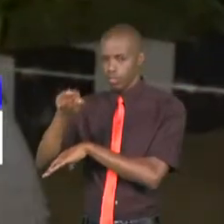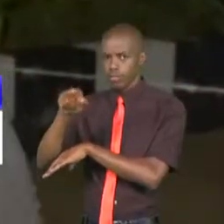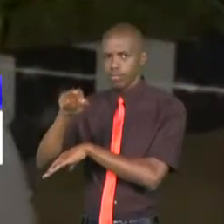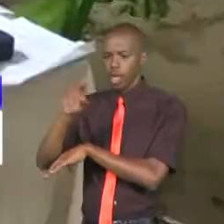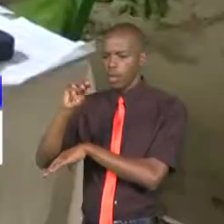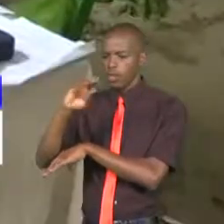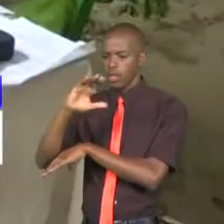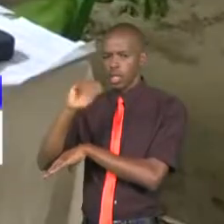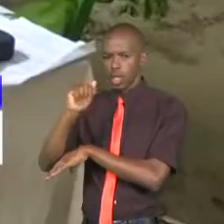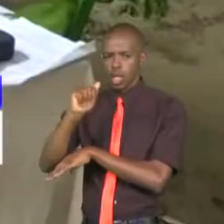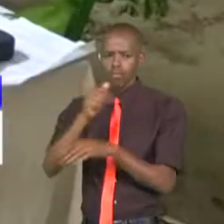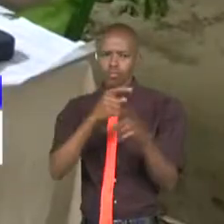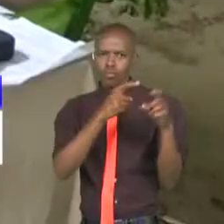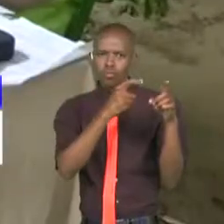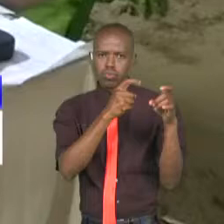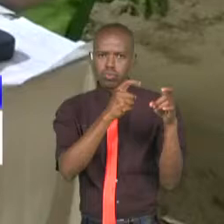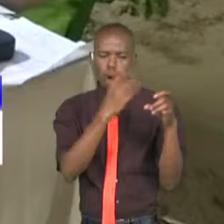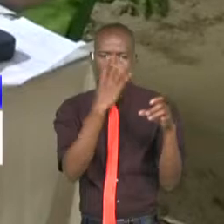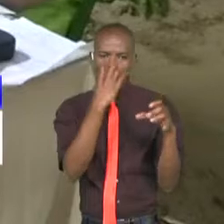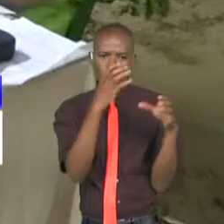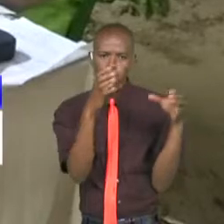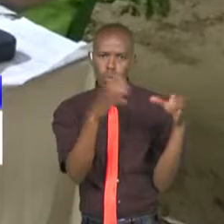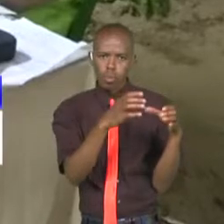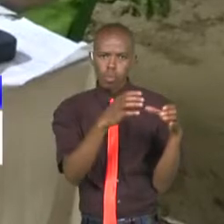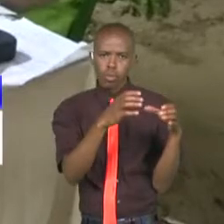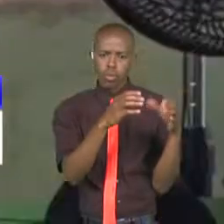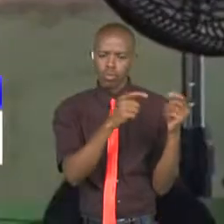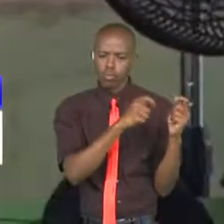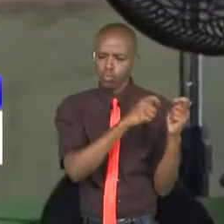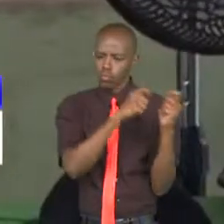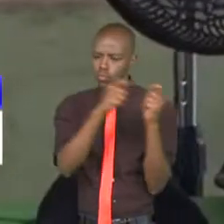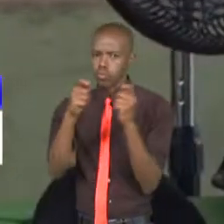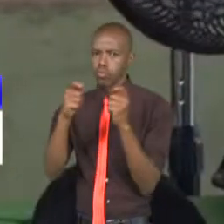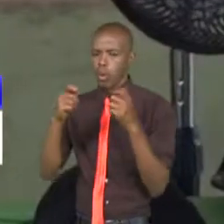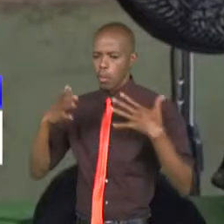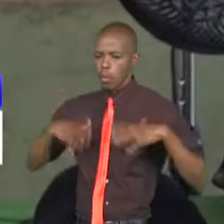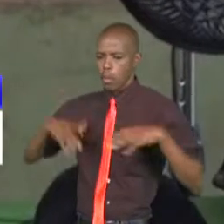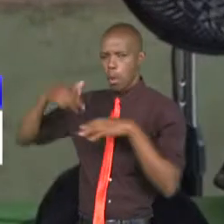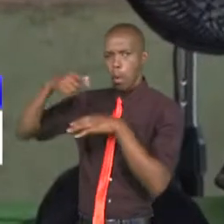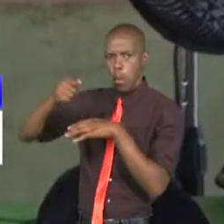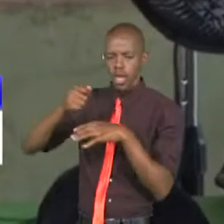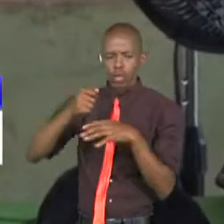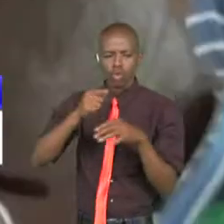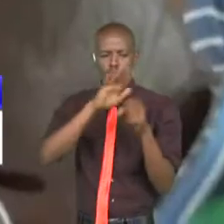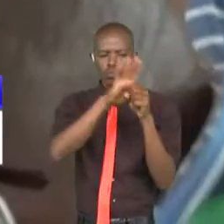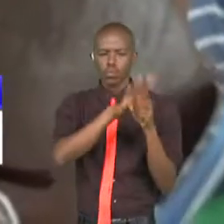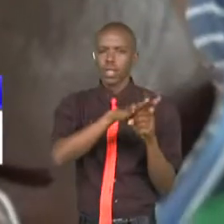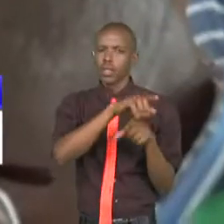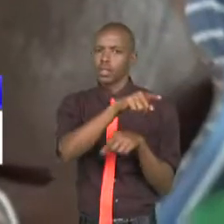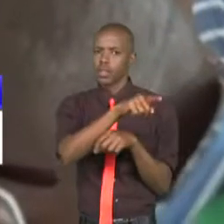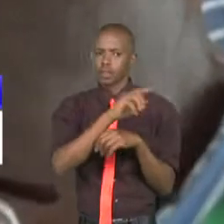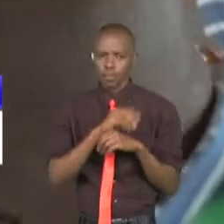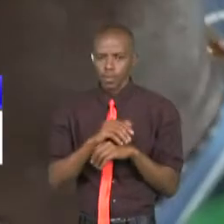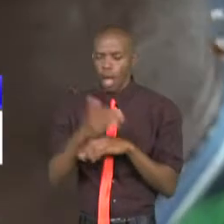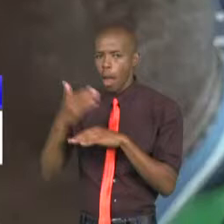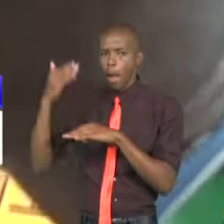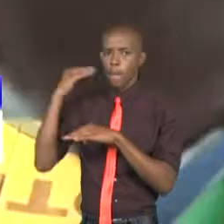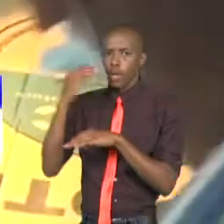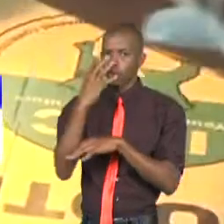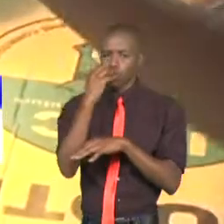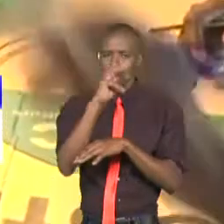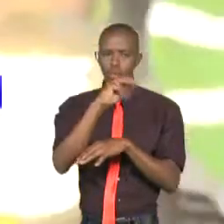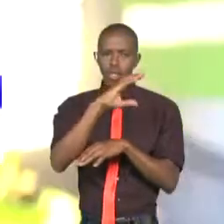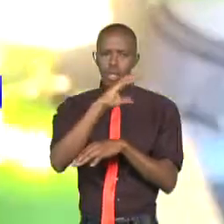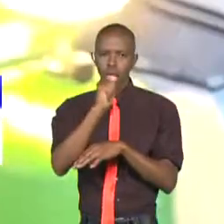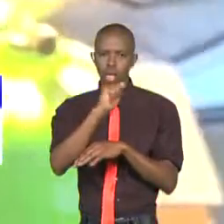has accused the Orange Democratic Movement for transporting hired goons from Nairobi to intimidate him. The former ODM MCA,